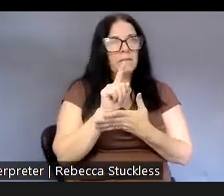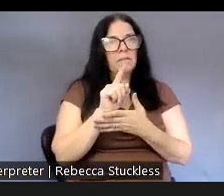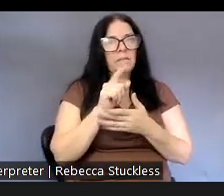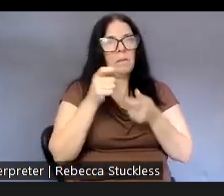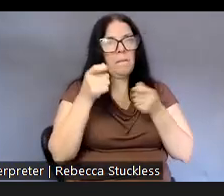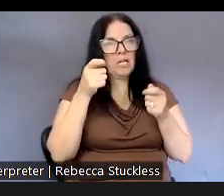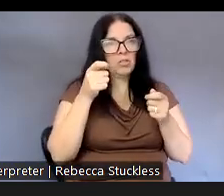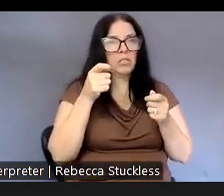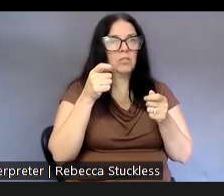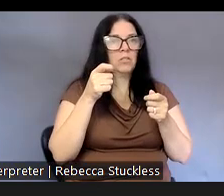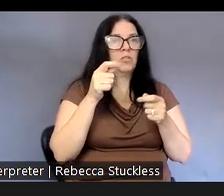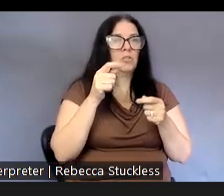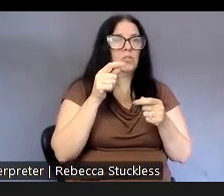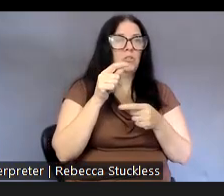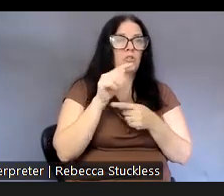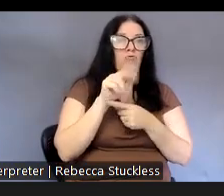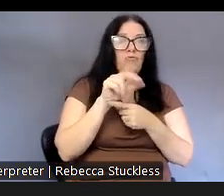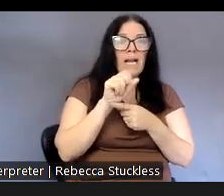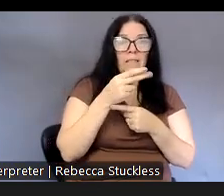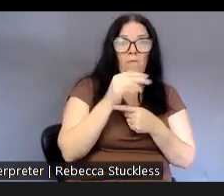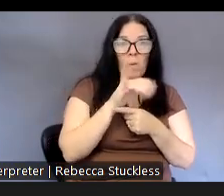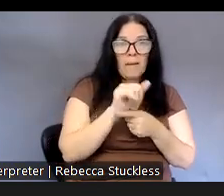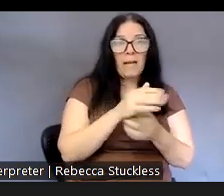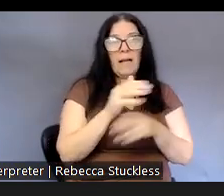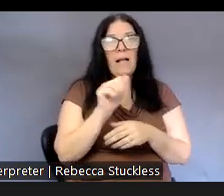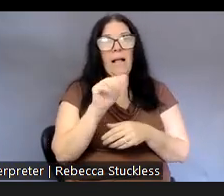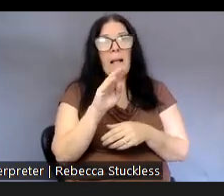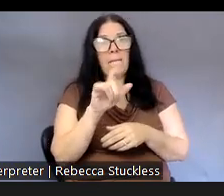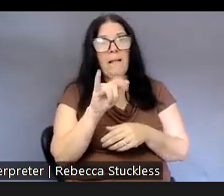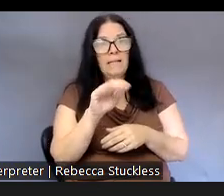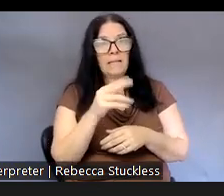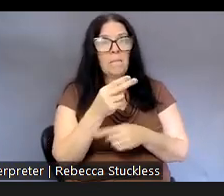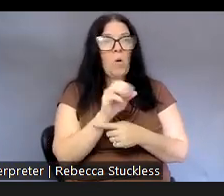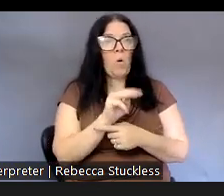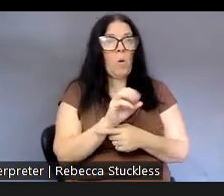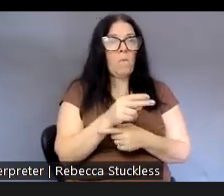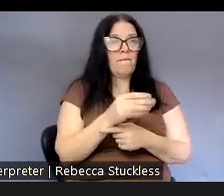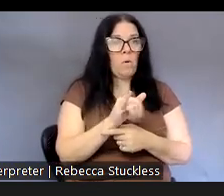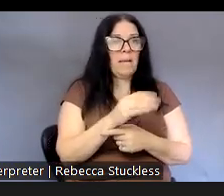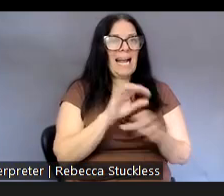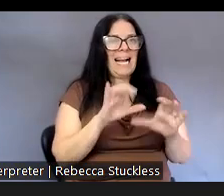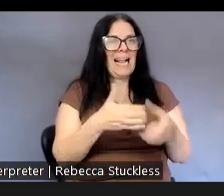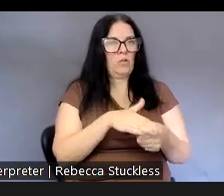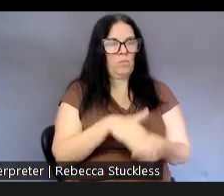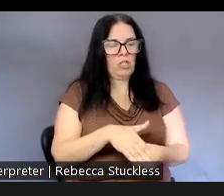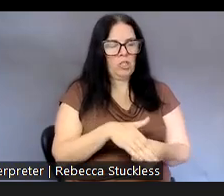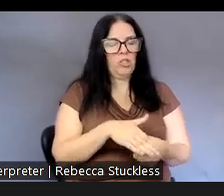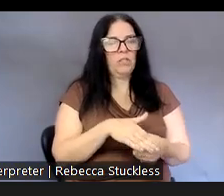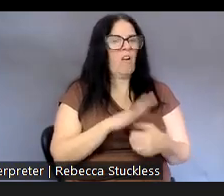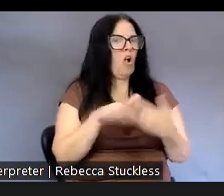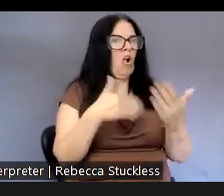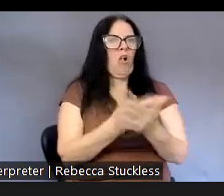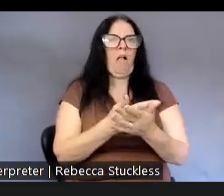transphobia, ableism, homophobia, and class oppression." Well, two thoughts there.